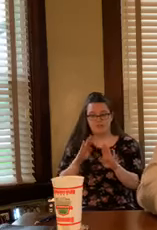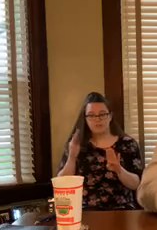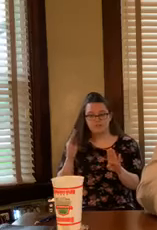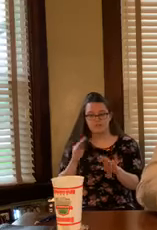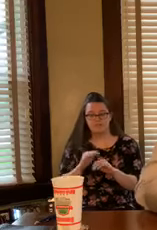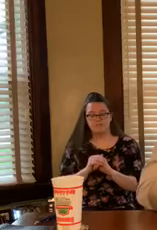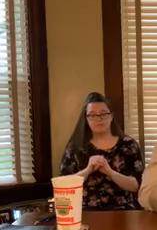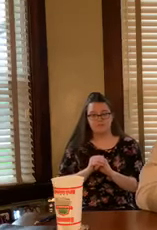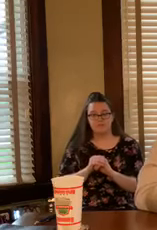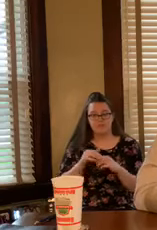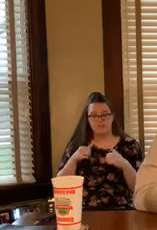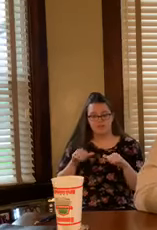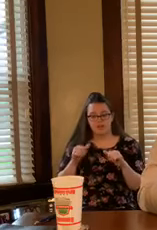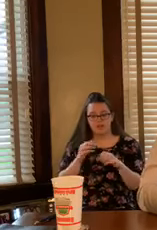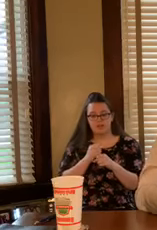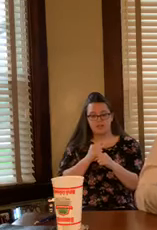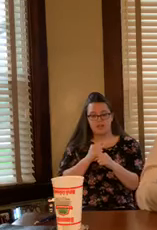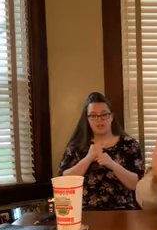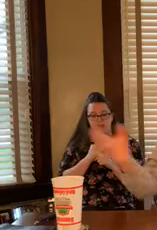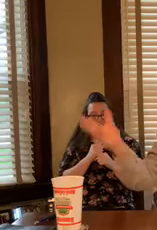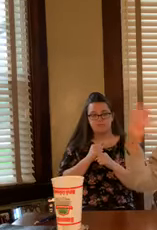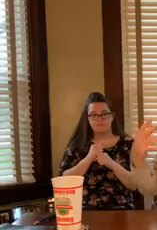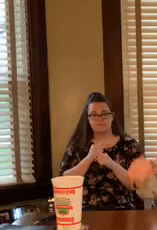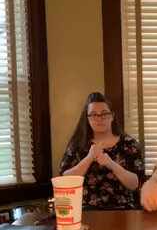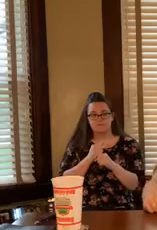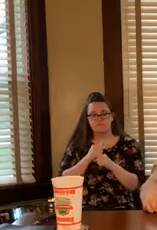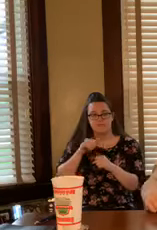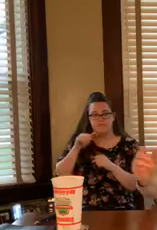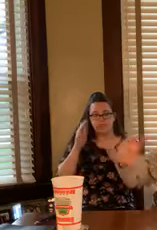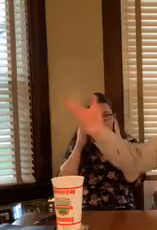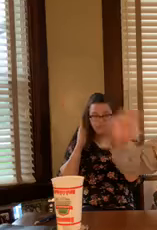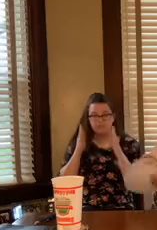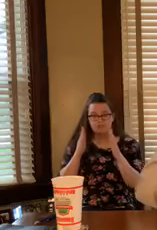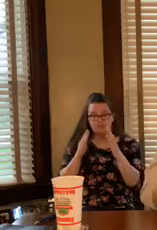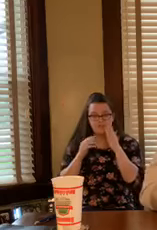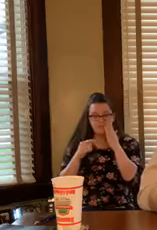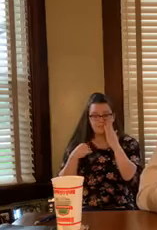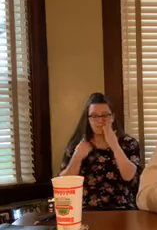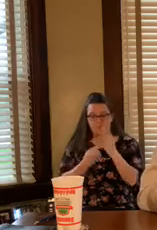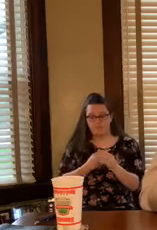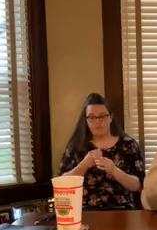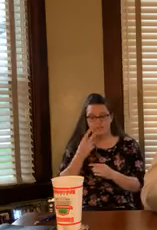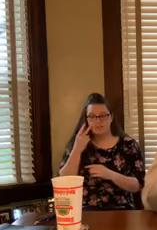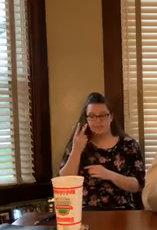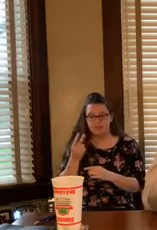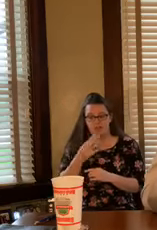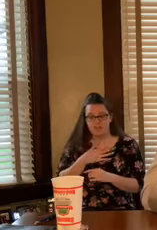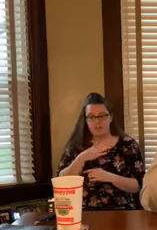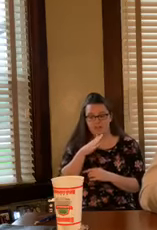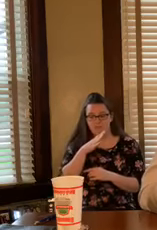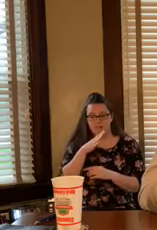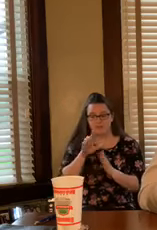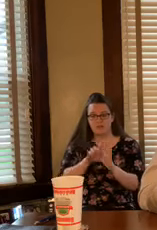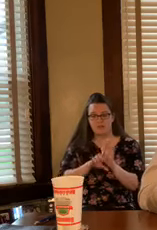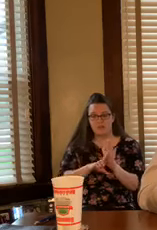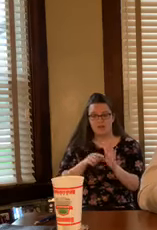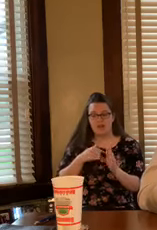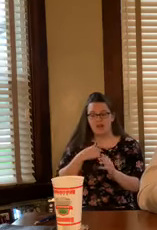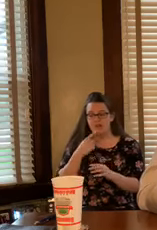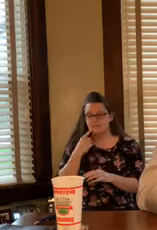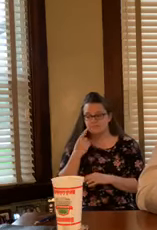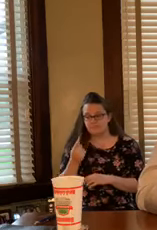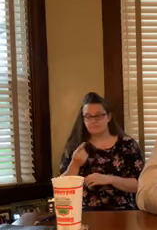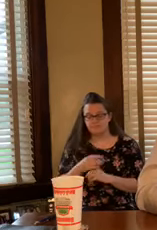doorbell to try to get our attention. And she saw us. She saw us in the living room and we saw her and she knocks. And